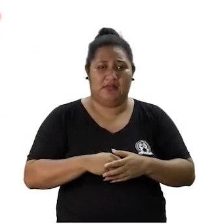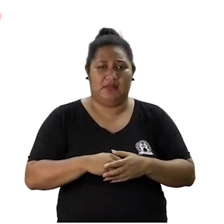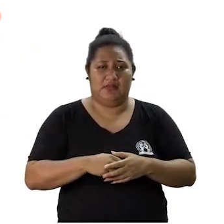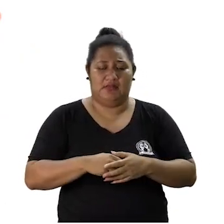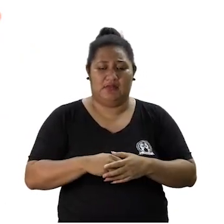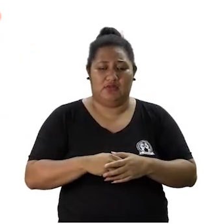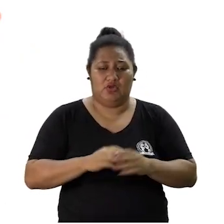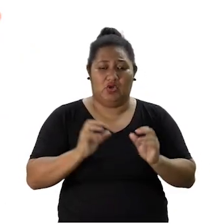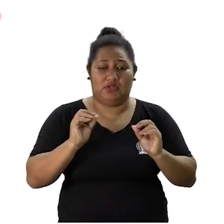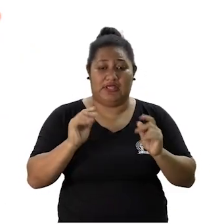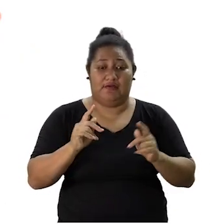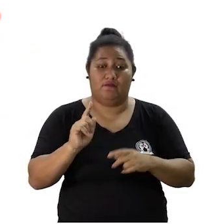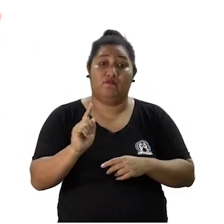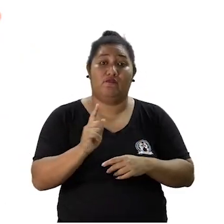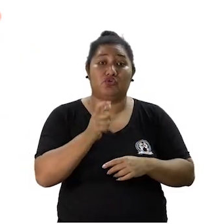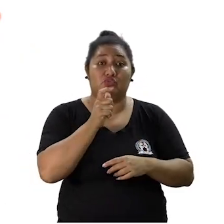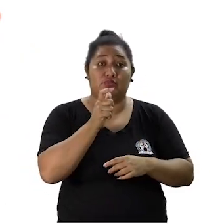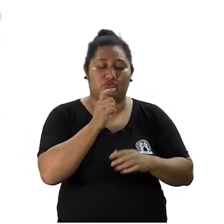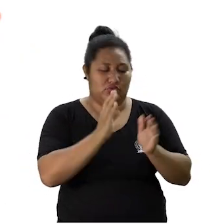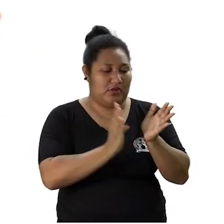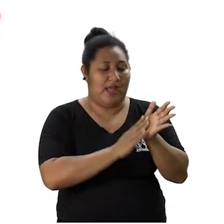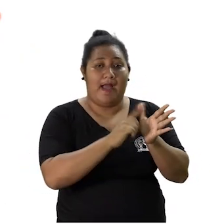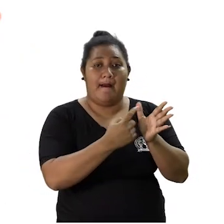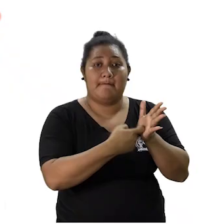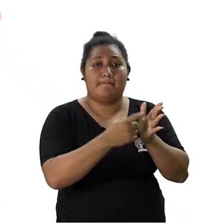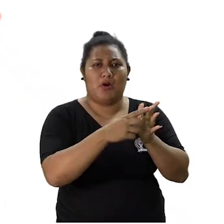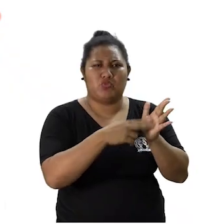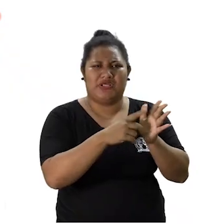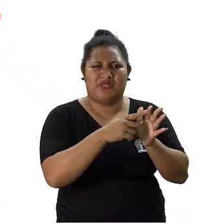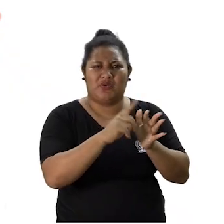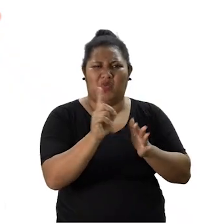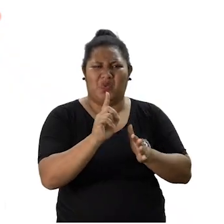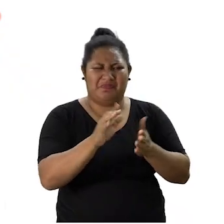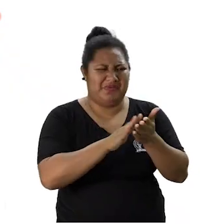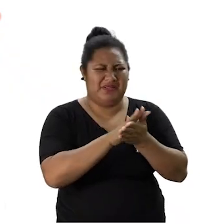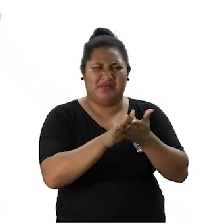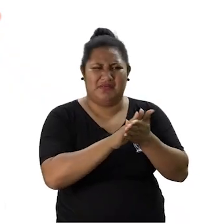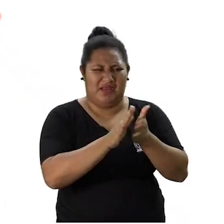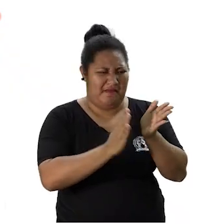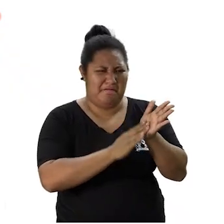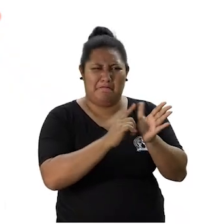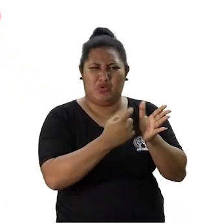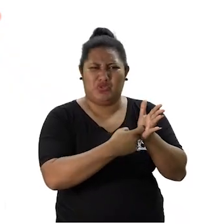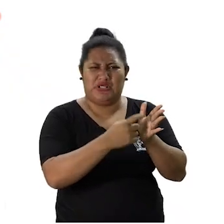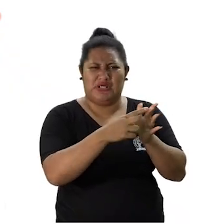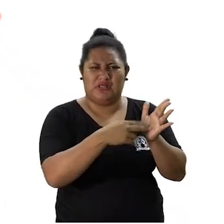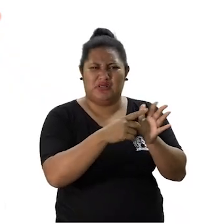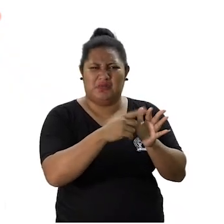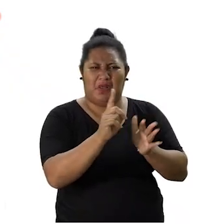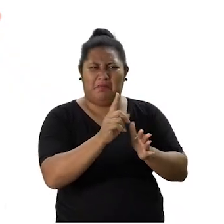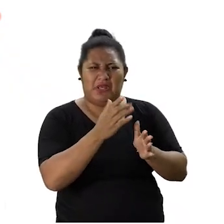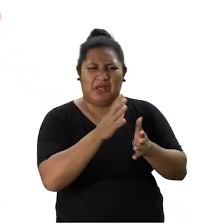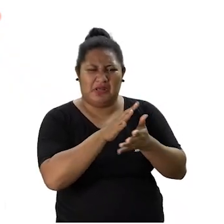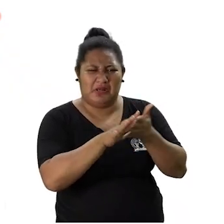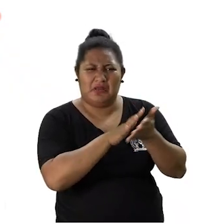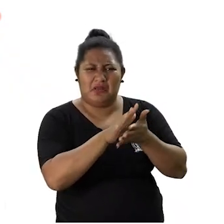Okay, o le upu mua marine. O le ale wing o le nei upu marine.